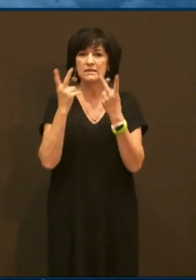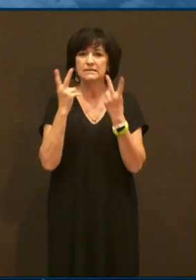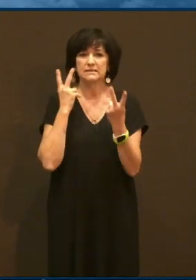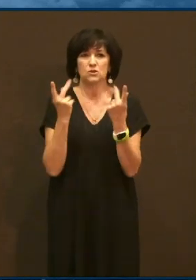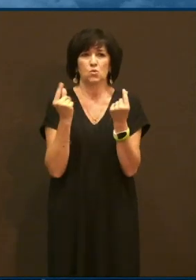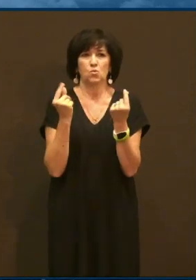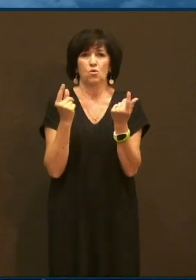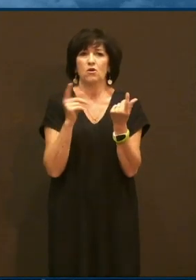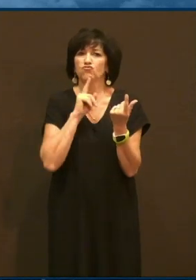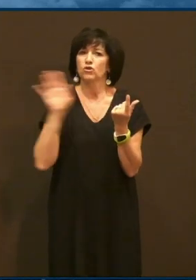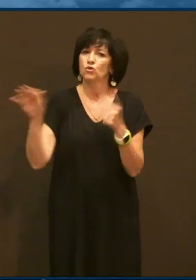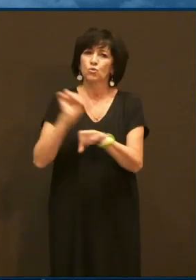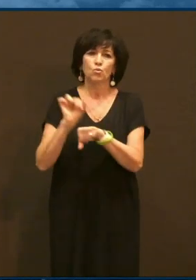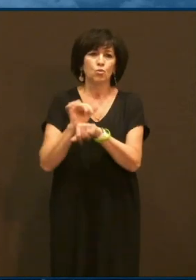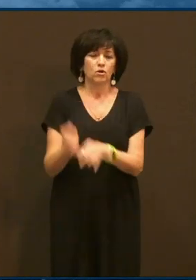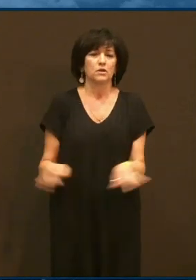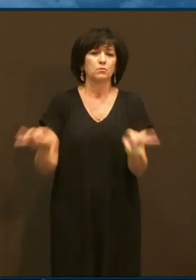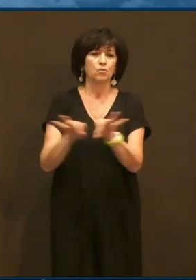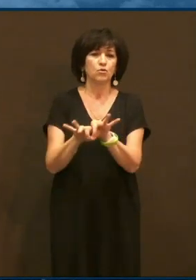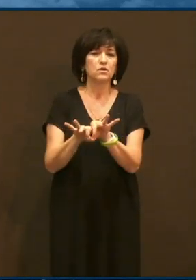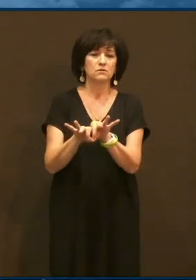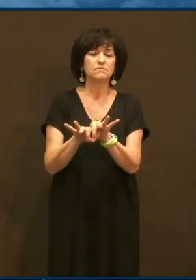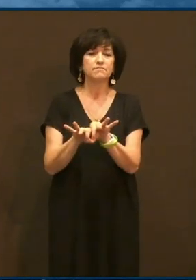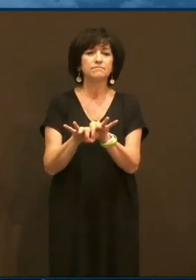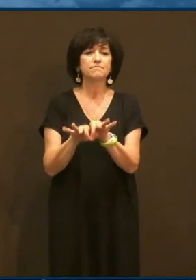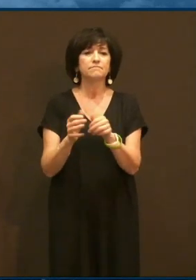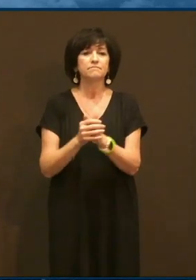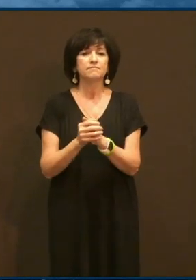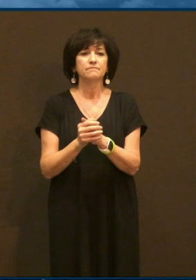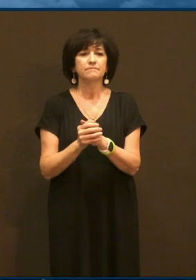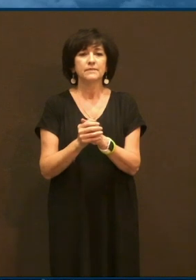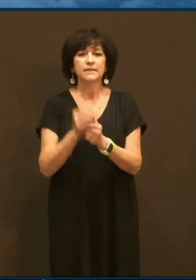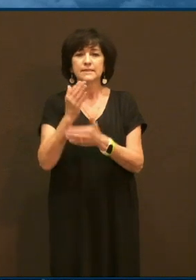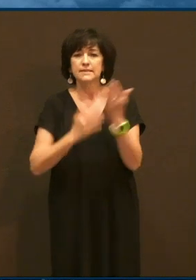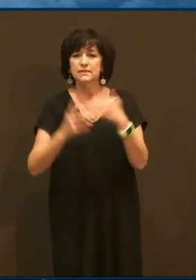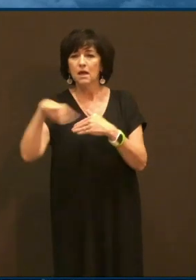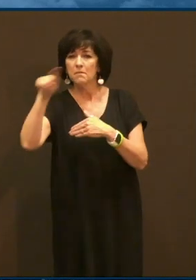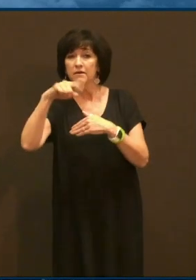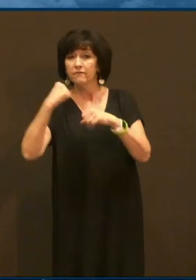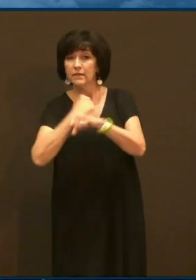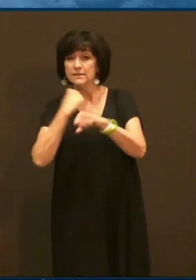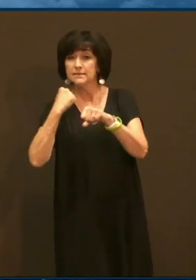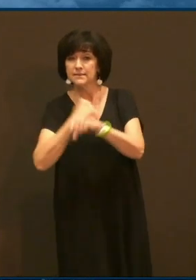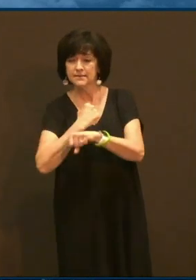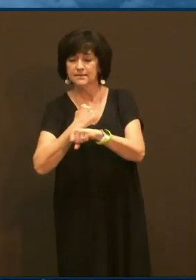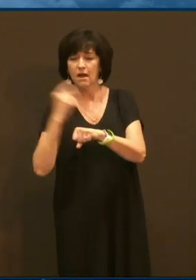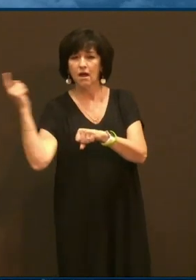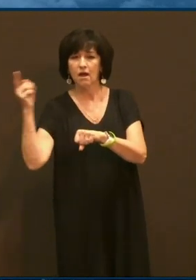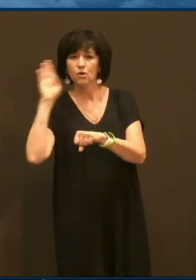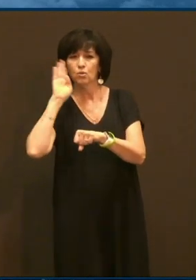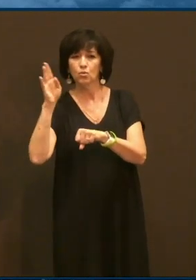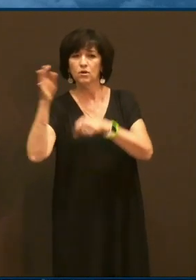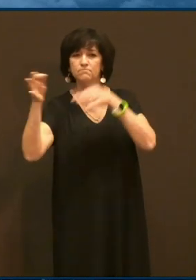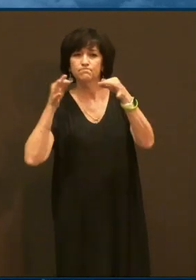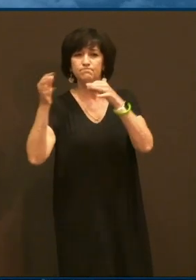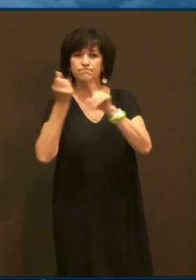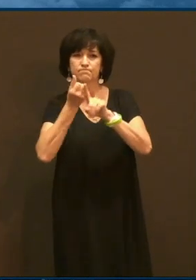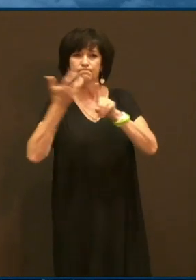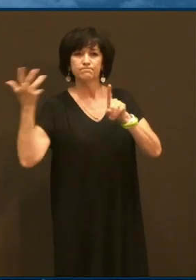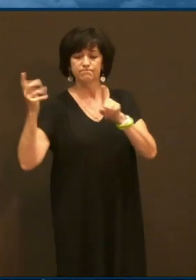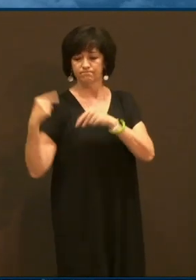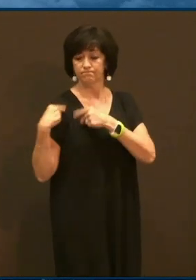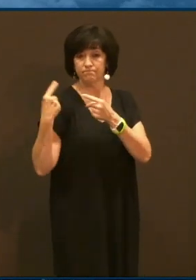the field and correction to some of the data that have been presented over the last several